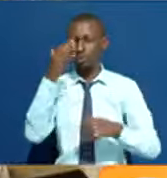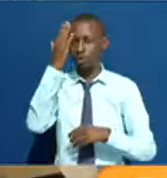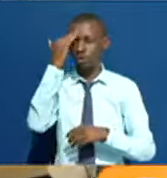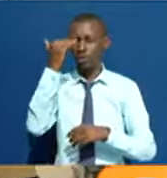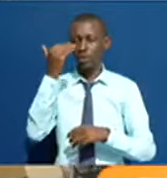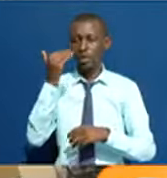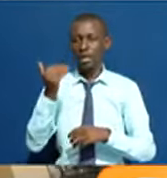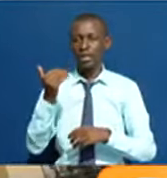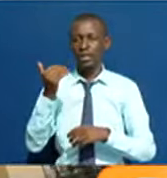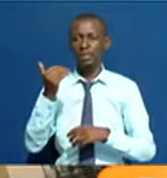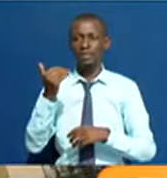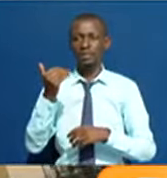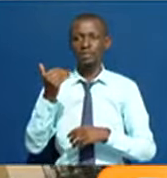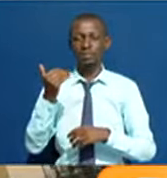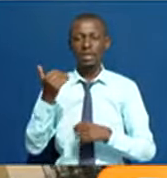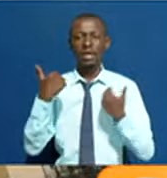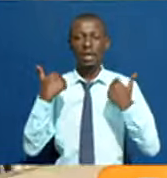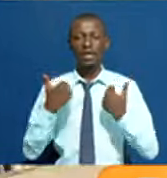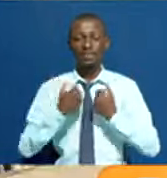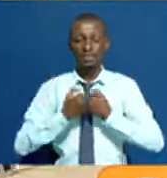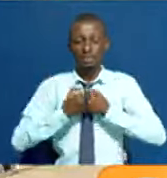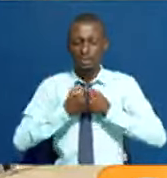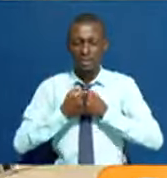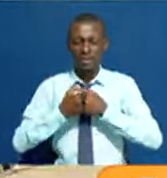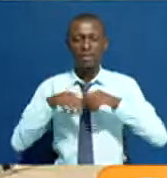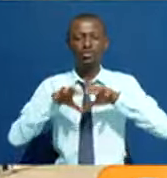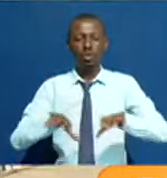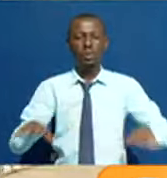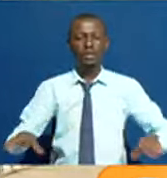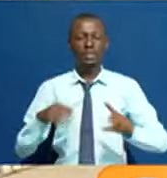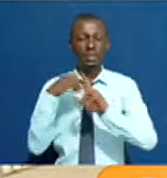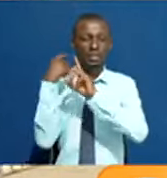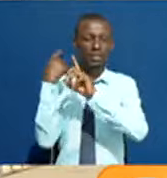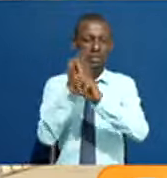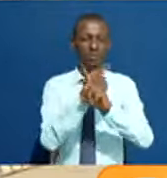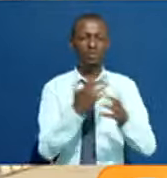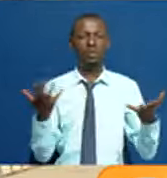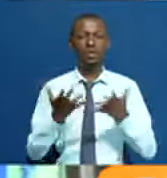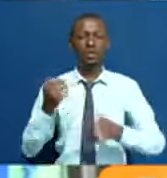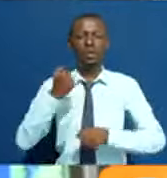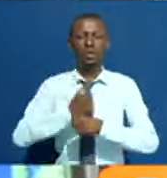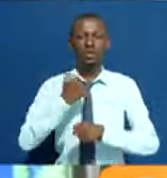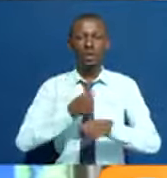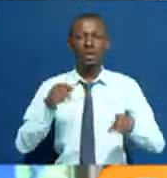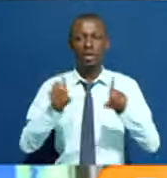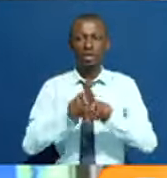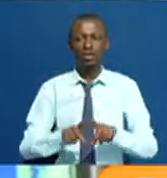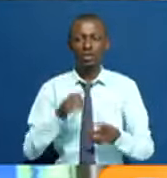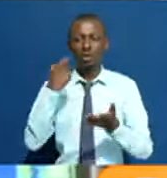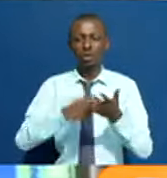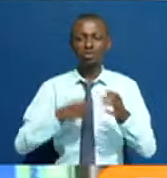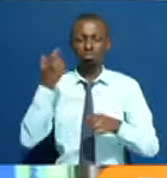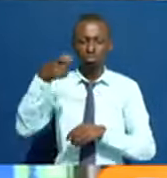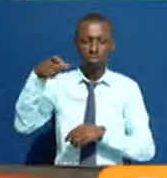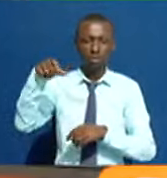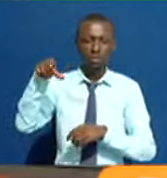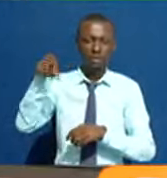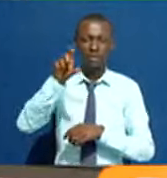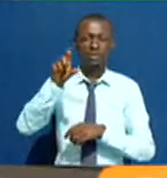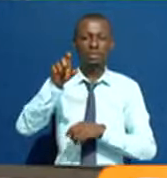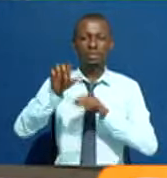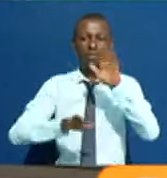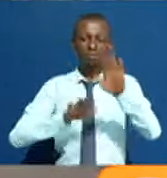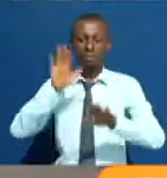a challenging market across the different markets in which they operate, as well as increased costs on higher market deposit